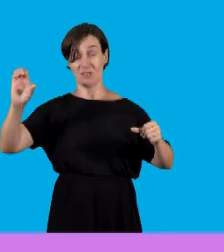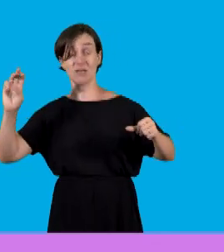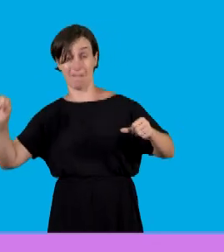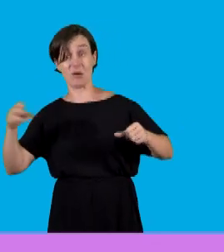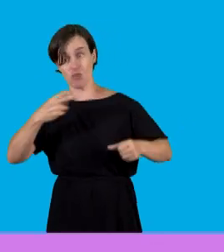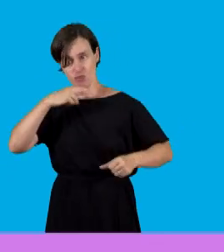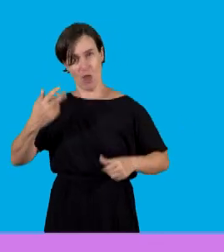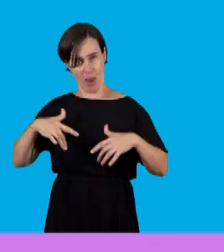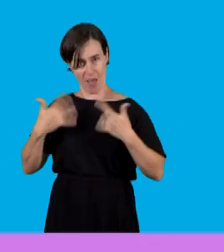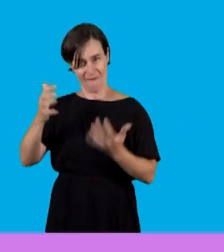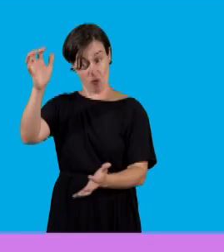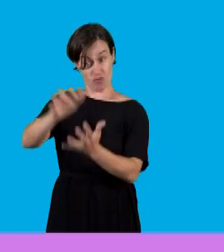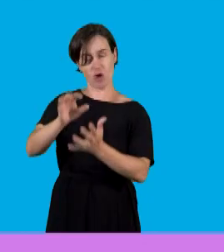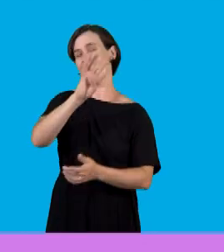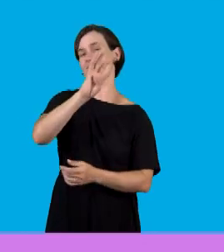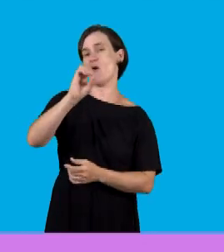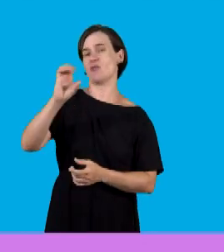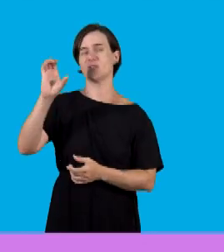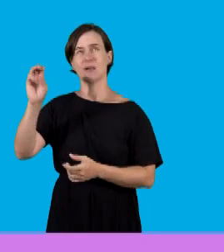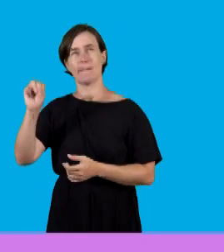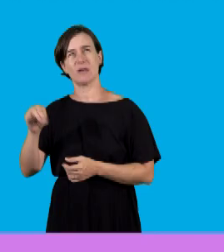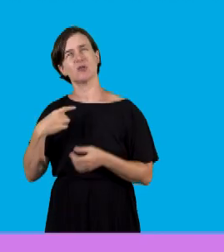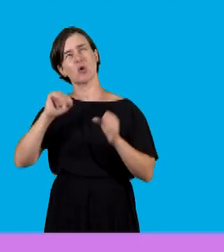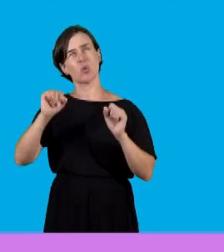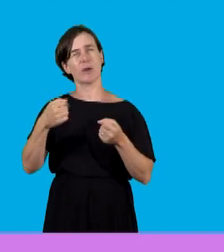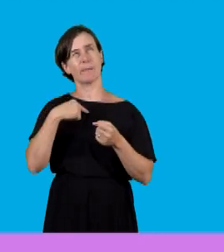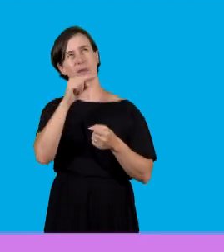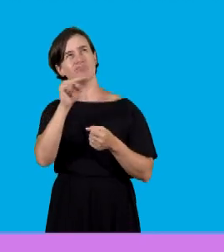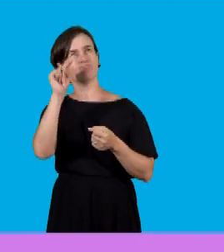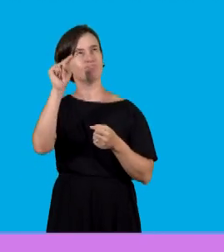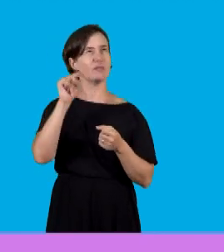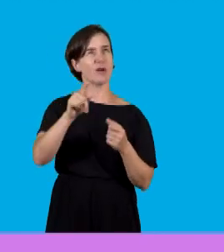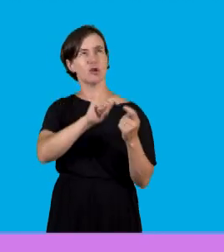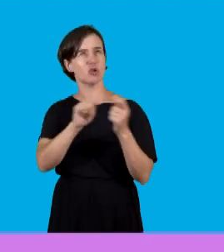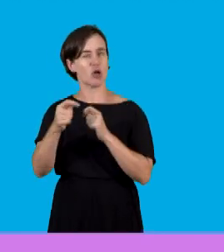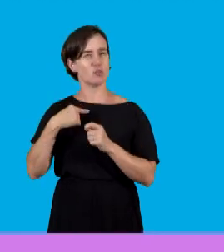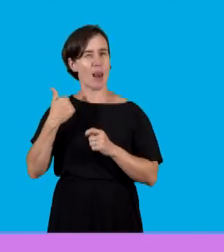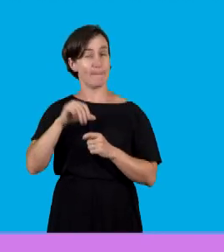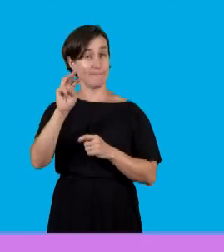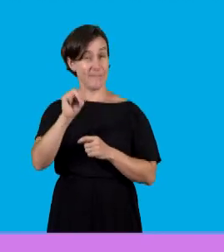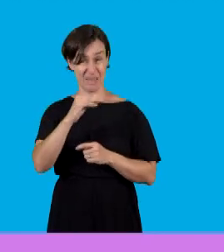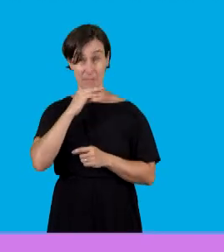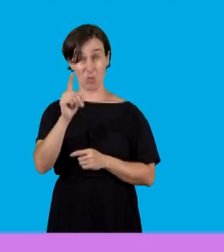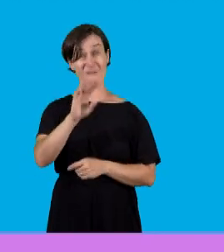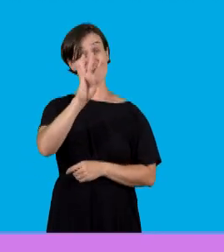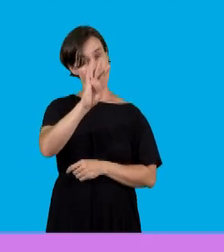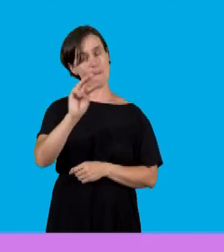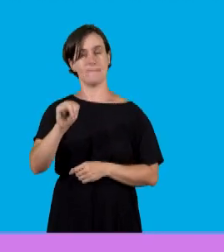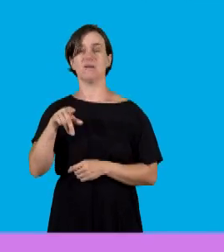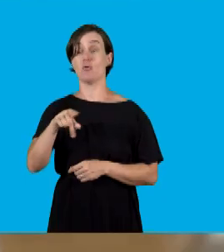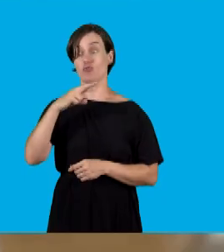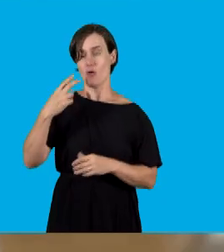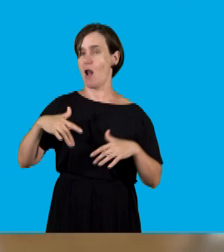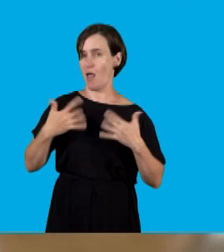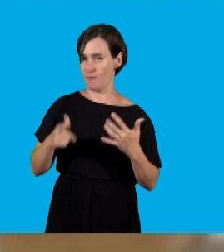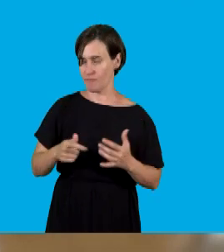reality. 400 centimeters in reality. So if you can do a quick quick division there to convert it to meters, it's actually 4 meters